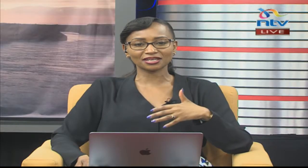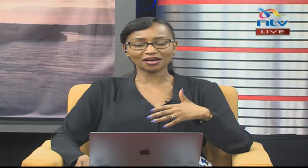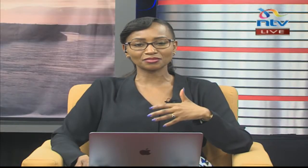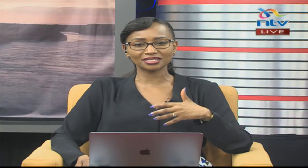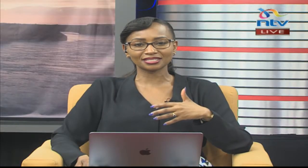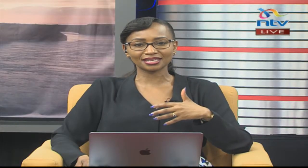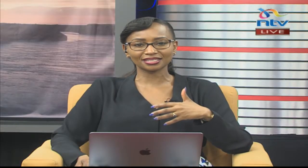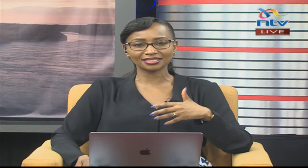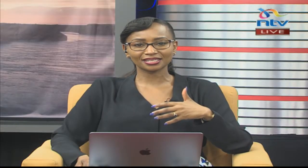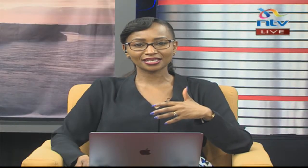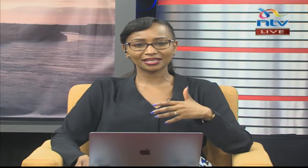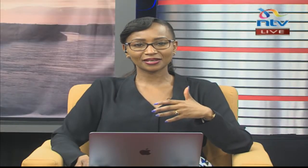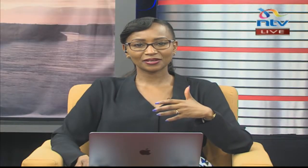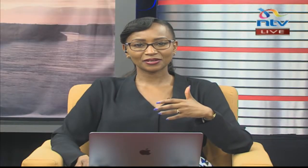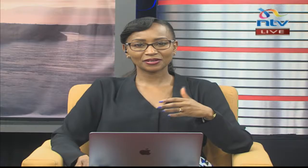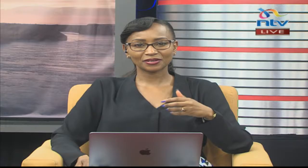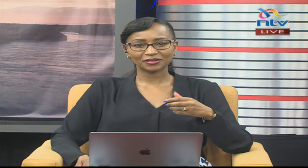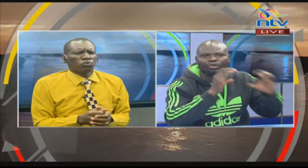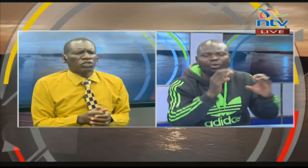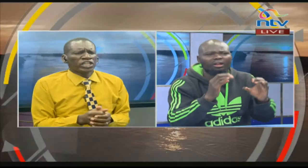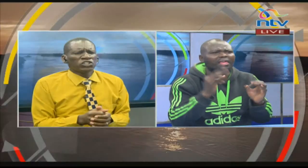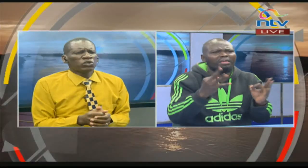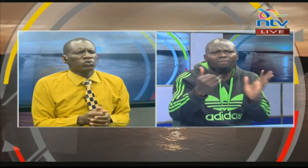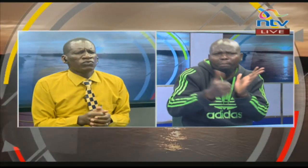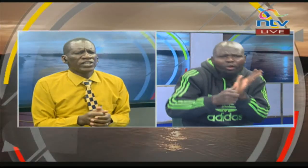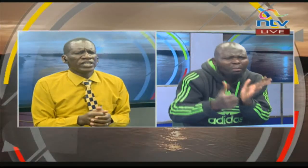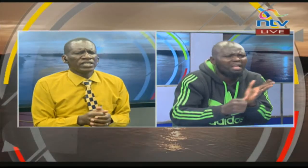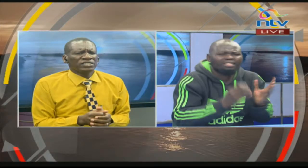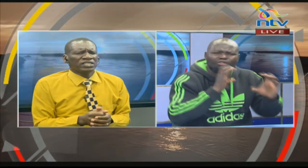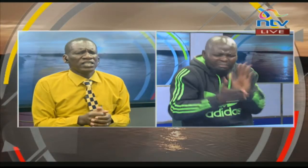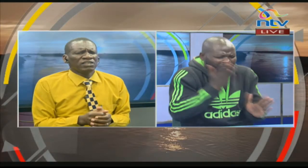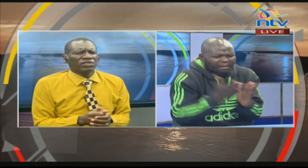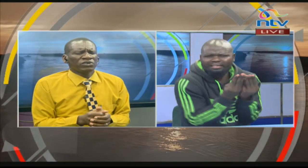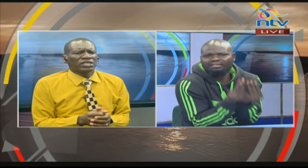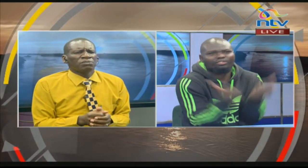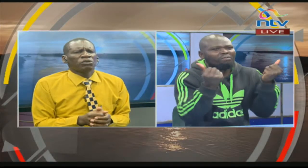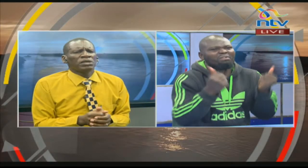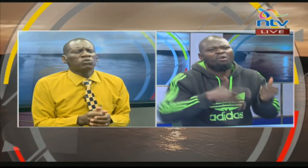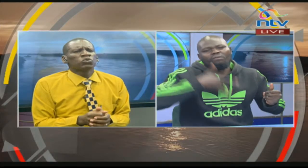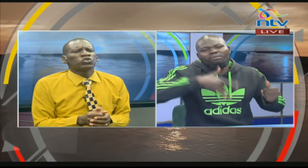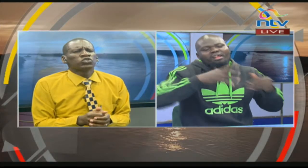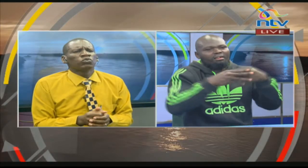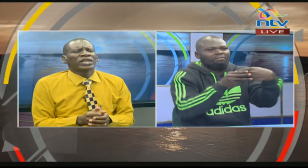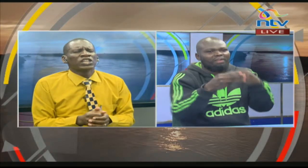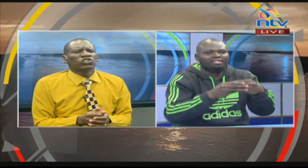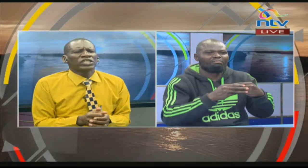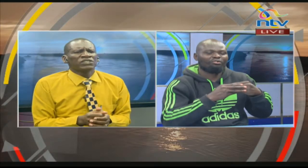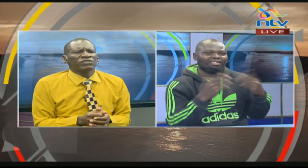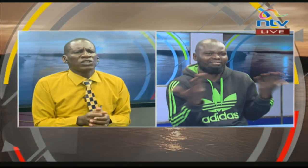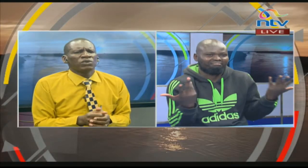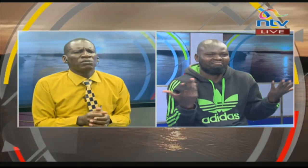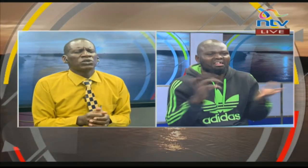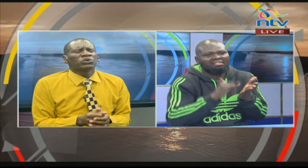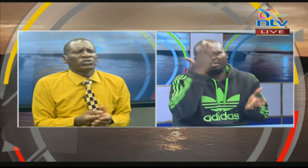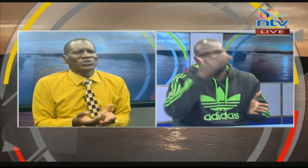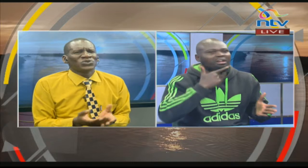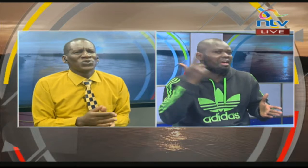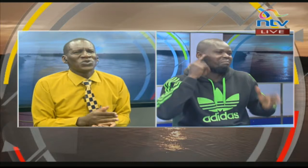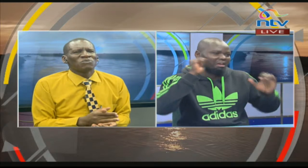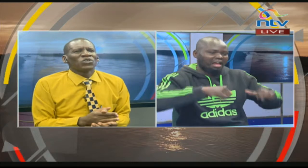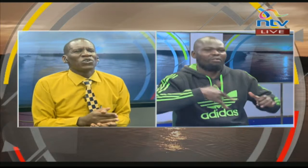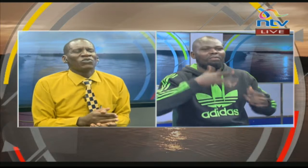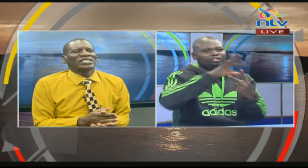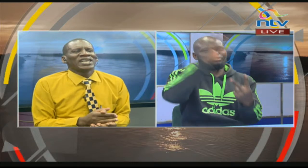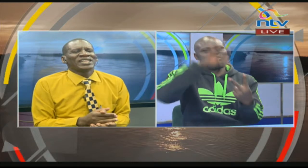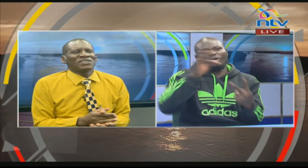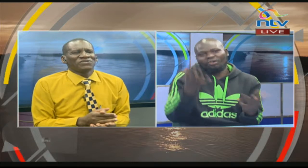other's circumstances? Very easy to communication was very easy. If there was a problem, we can sort it very well because, you know,